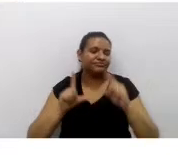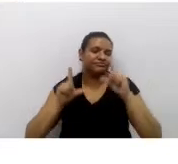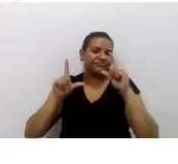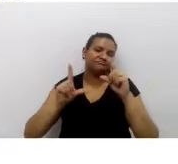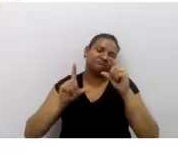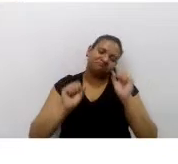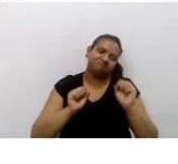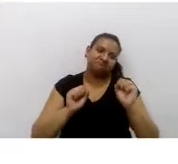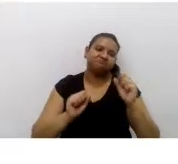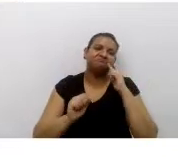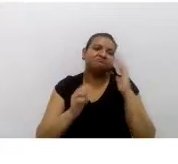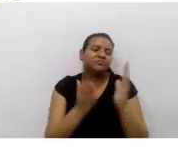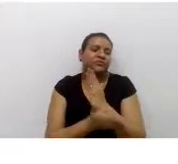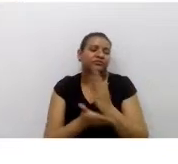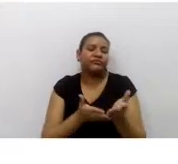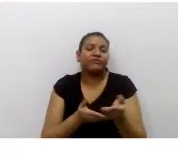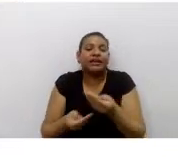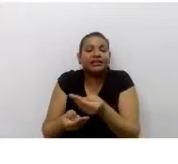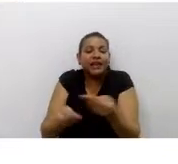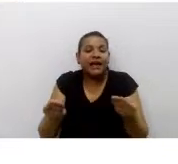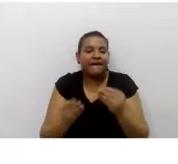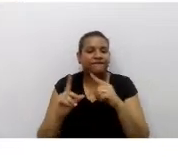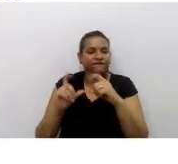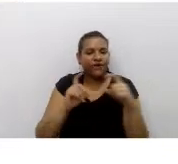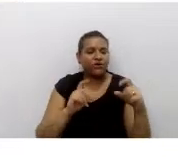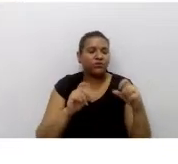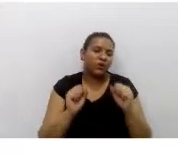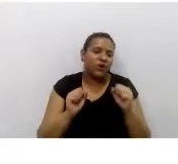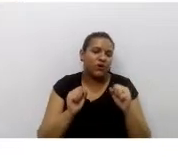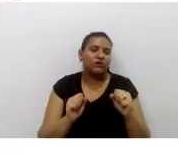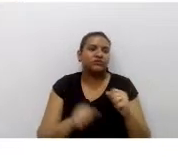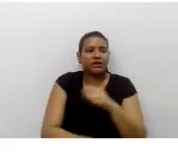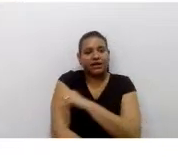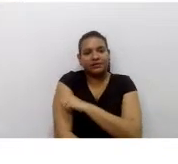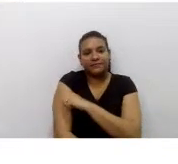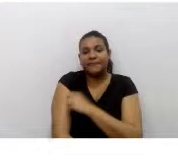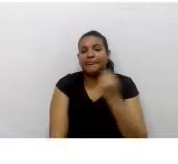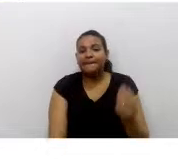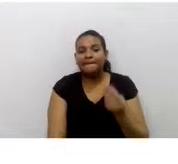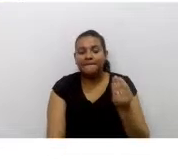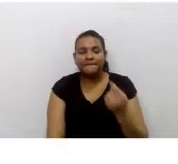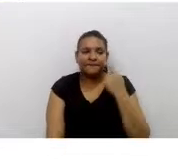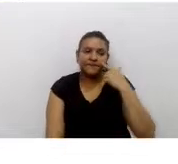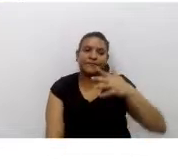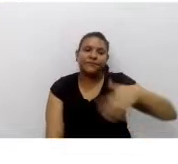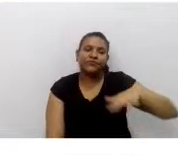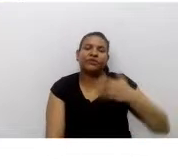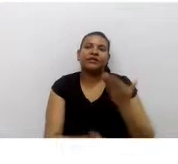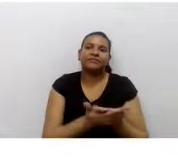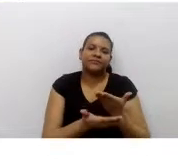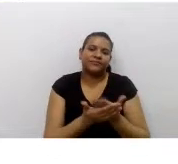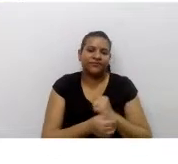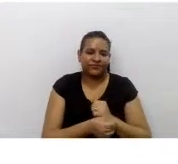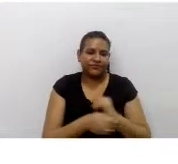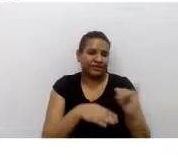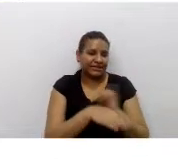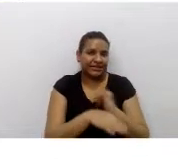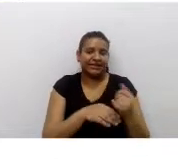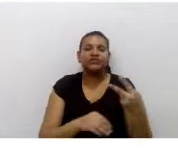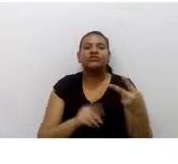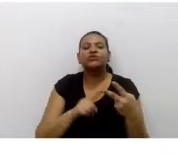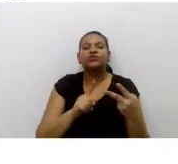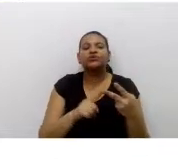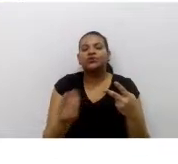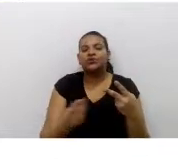How can you apply this in your classroom? Strategy number 2. Well, online, you could try recording a video of